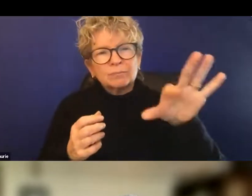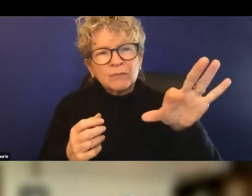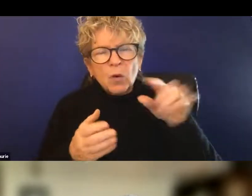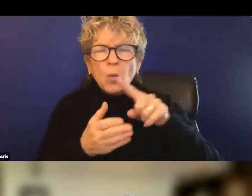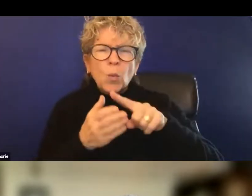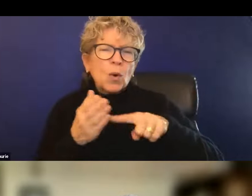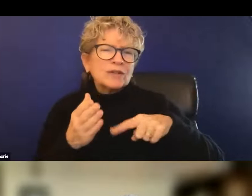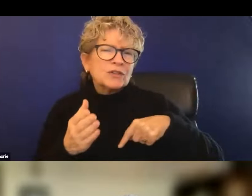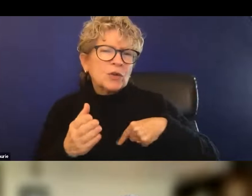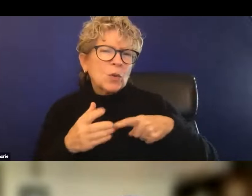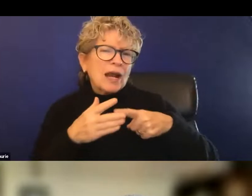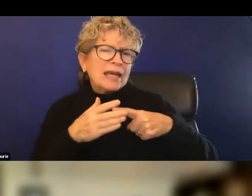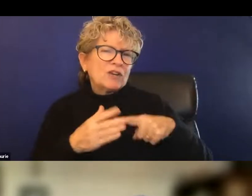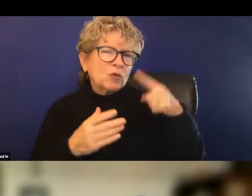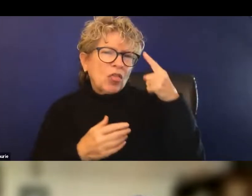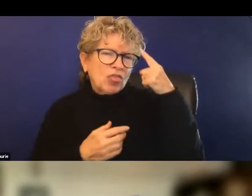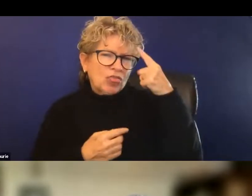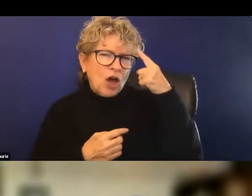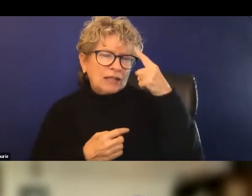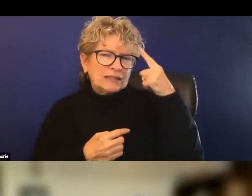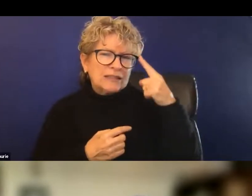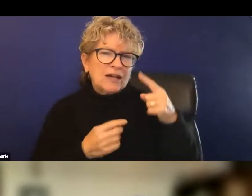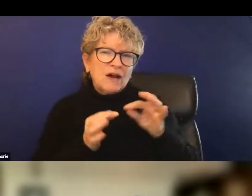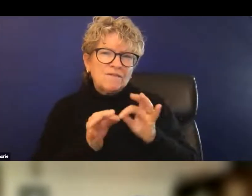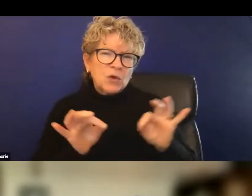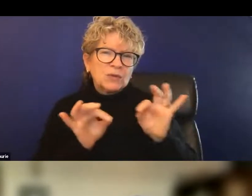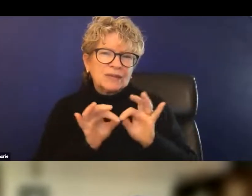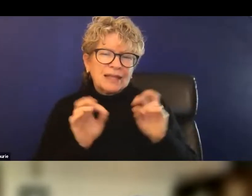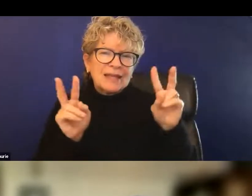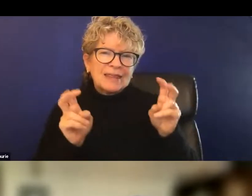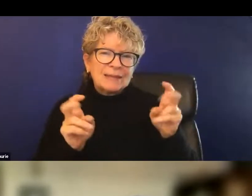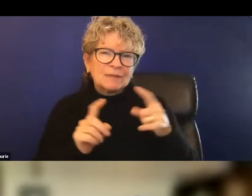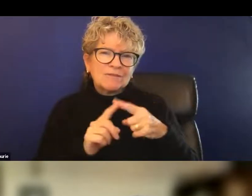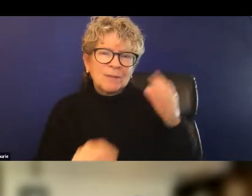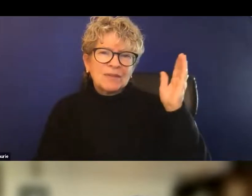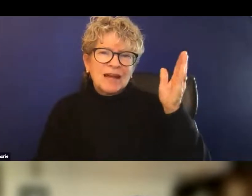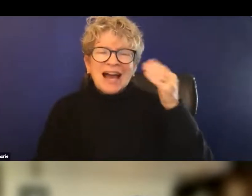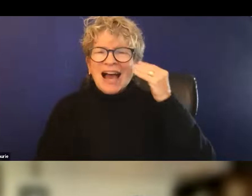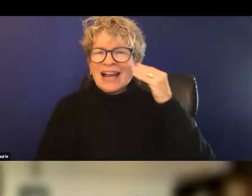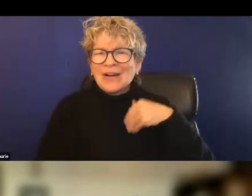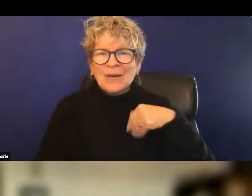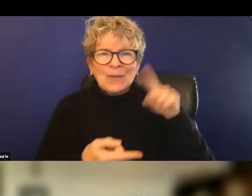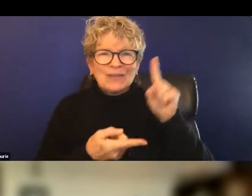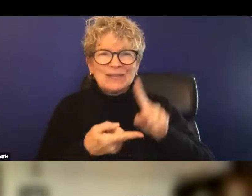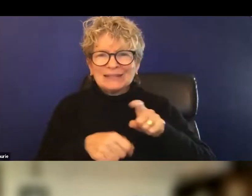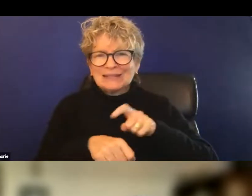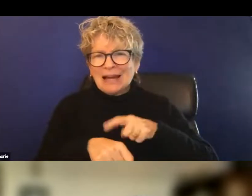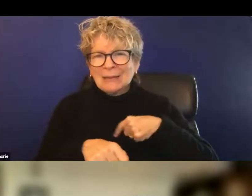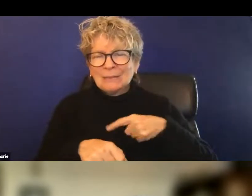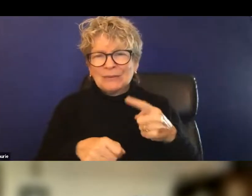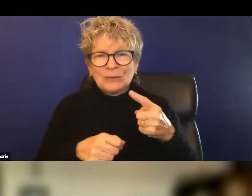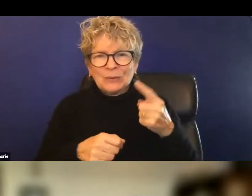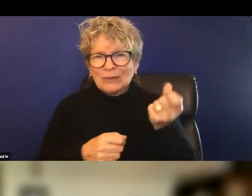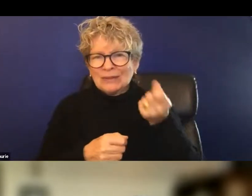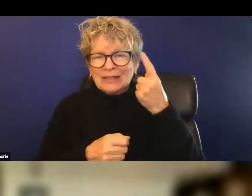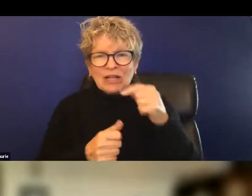I mean, what did you take away from hearing that presentation? I know you've had less time to digest it than our CRIS committee members, since this is your